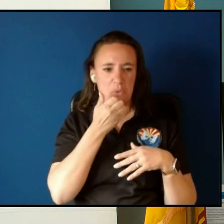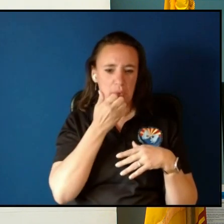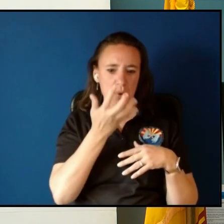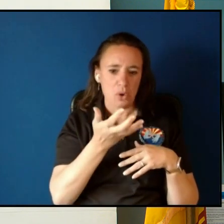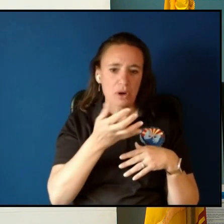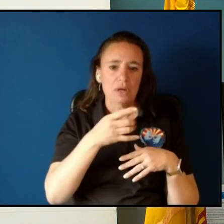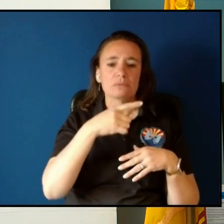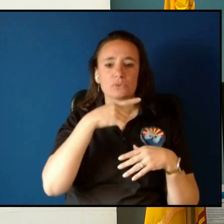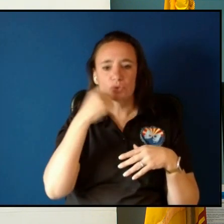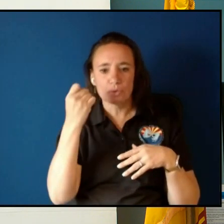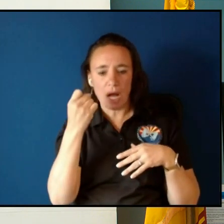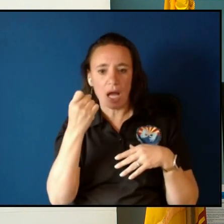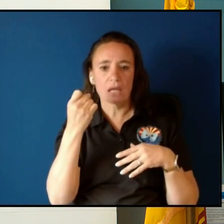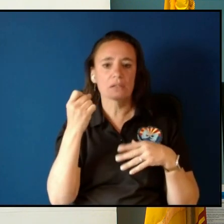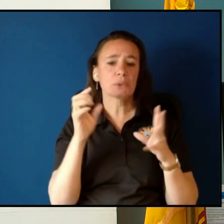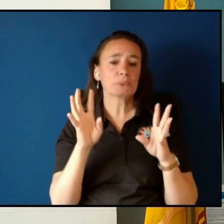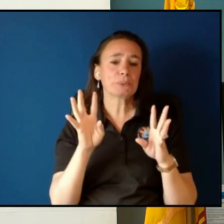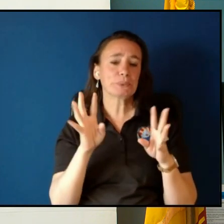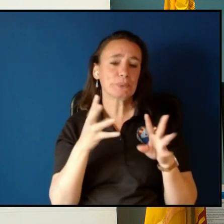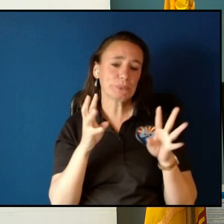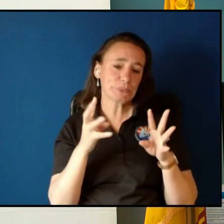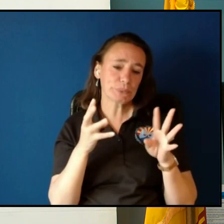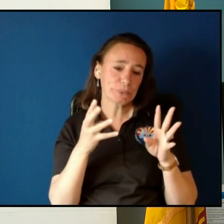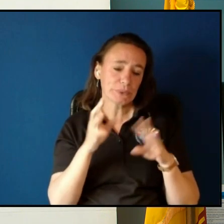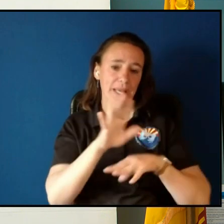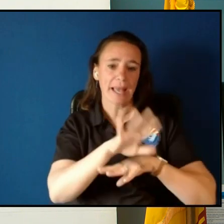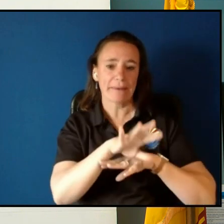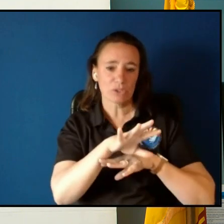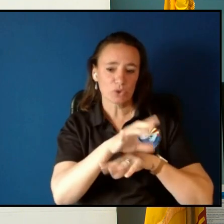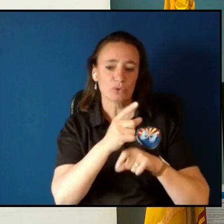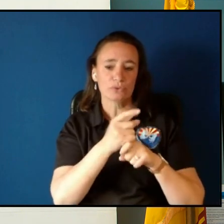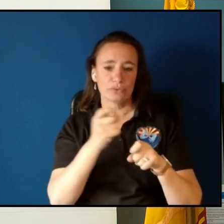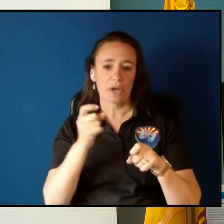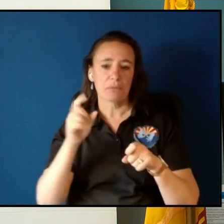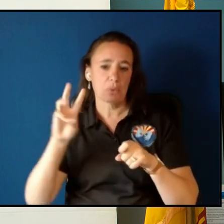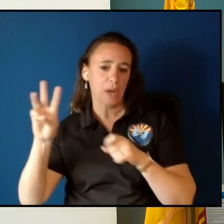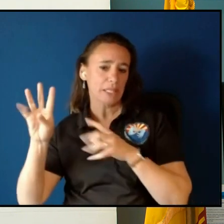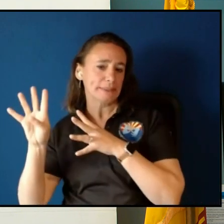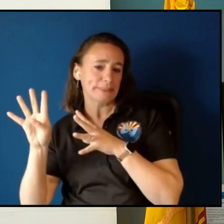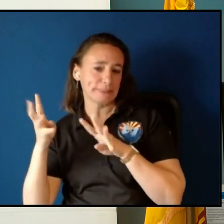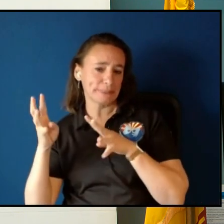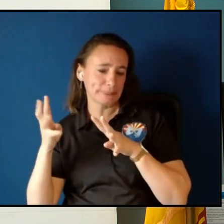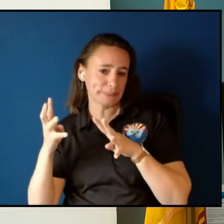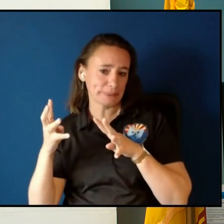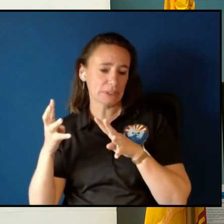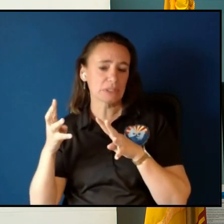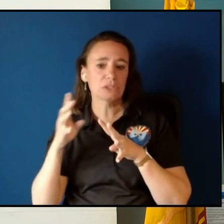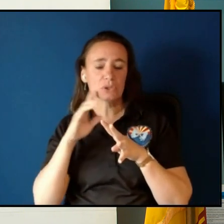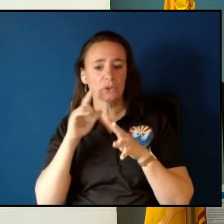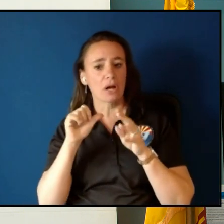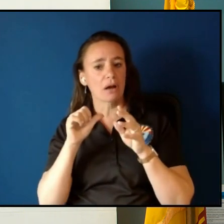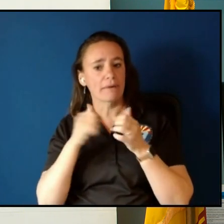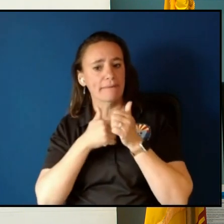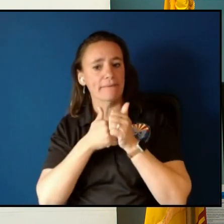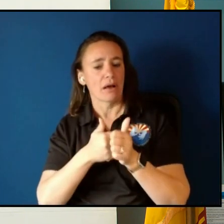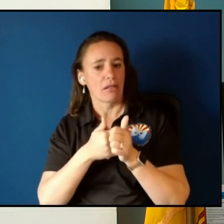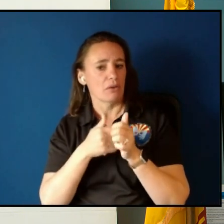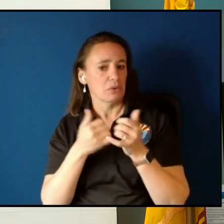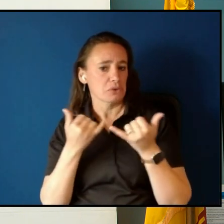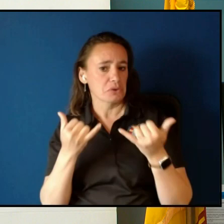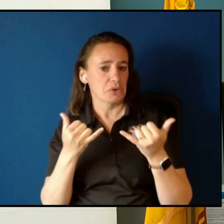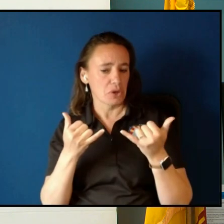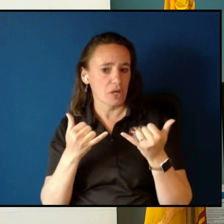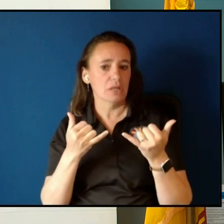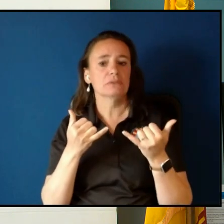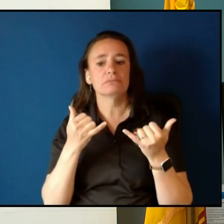breezy afternoon winds from primarily the west. And so, we'll just keep the current pattern in play with high pressure aloft.